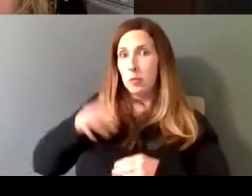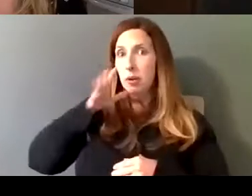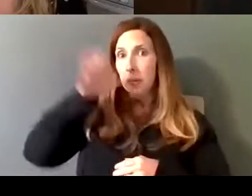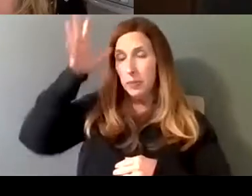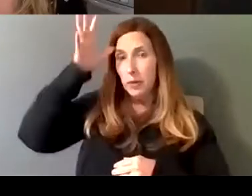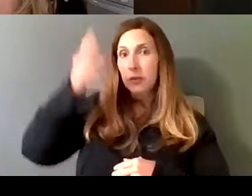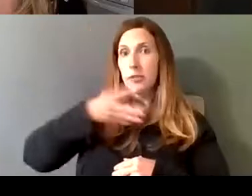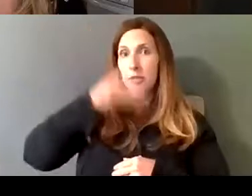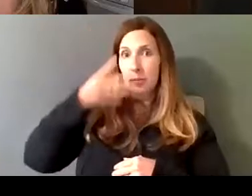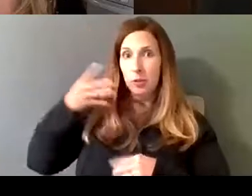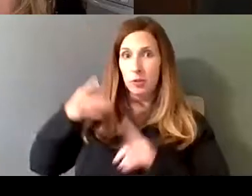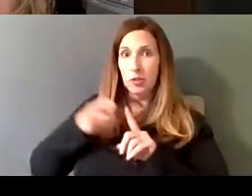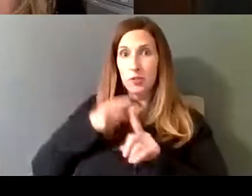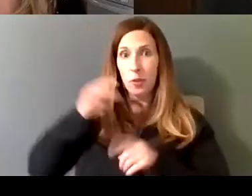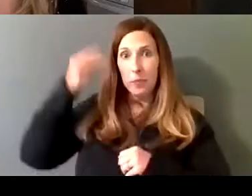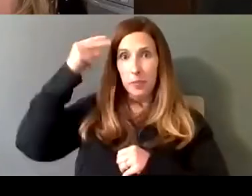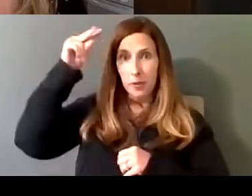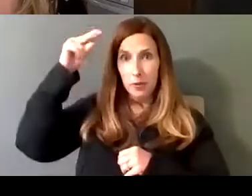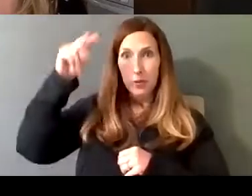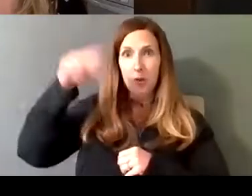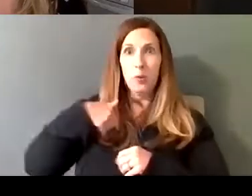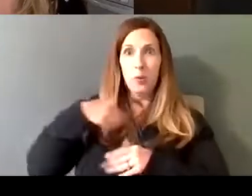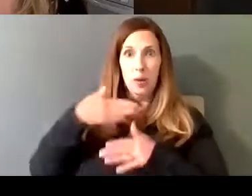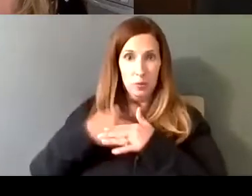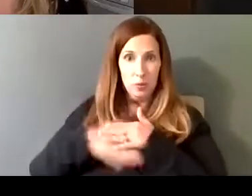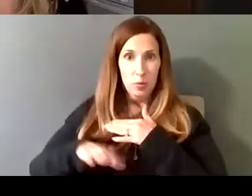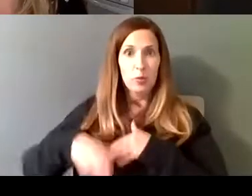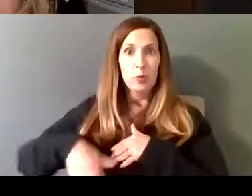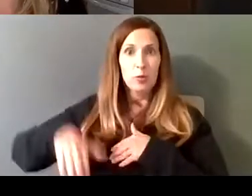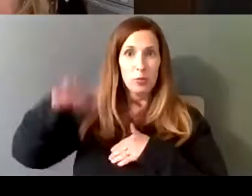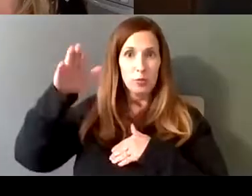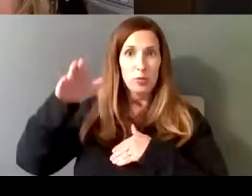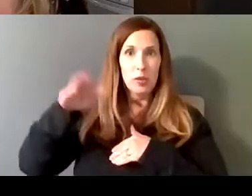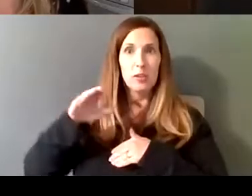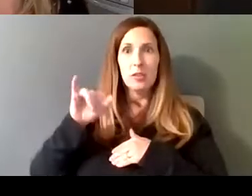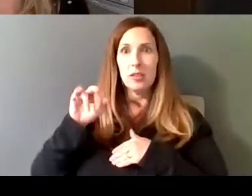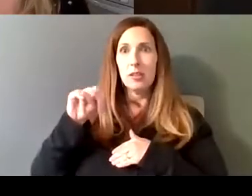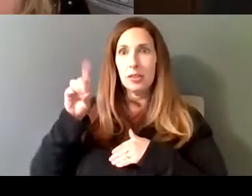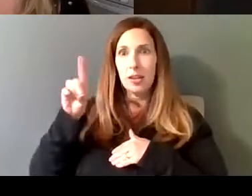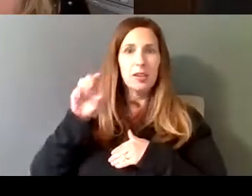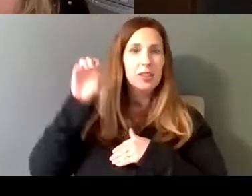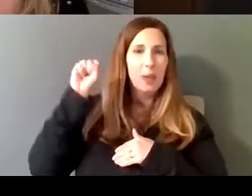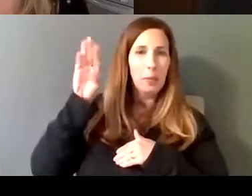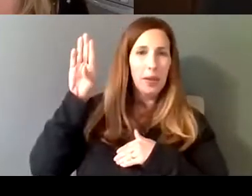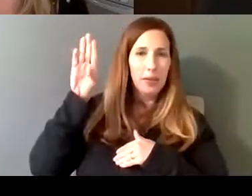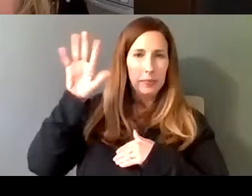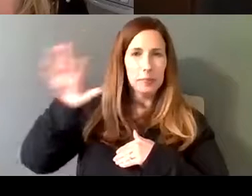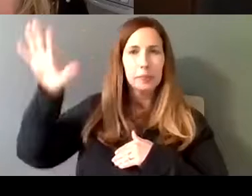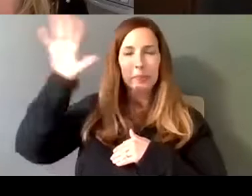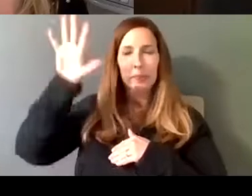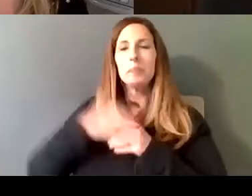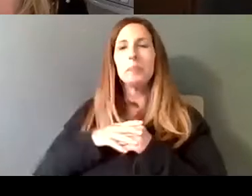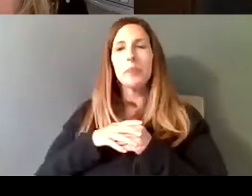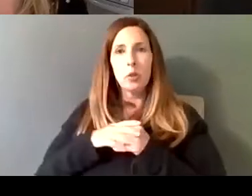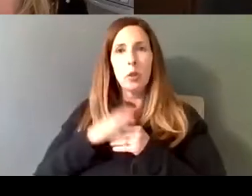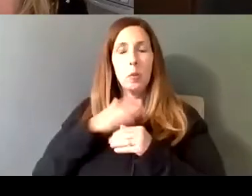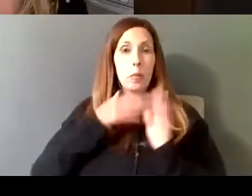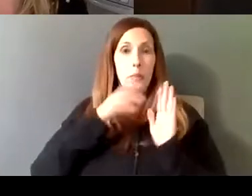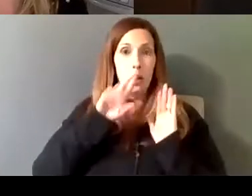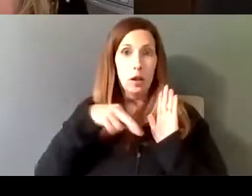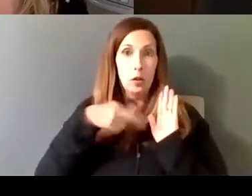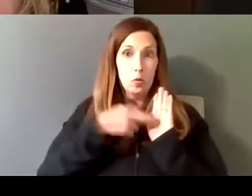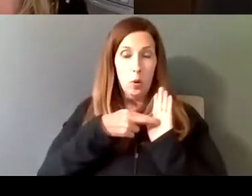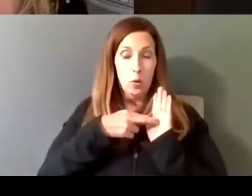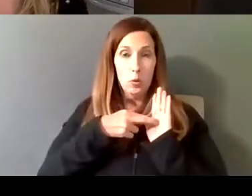from Mexico, and I was born and raised in Indiana in South Bend. And so my role at the Immigrant Welcome